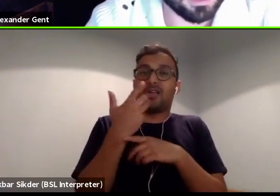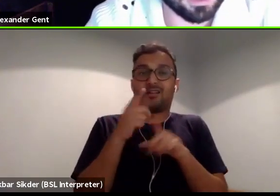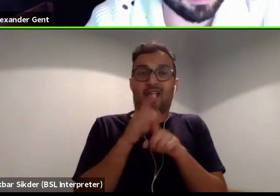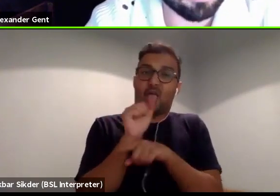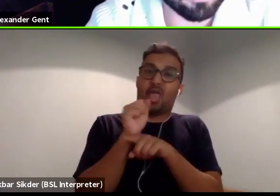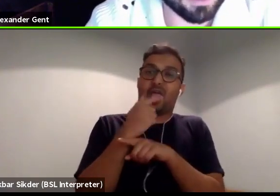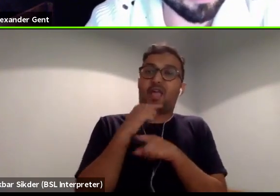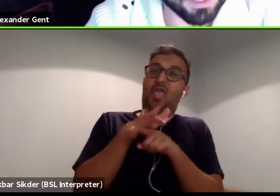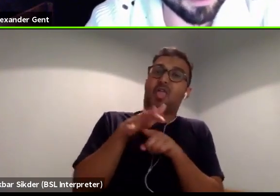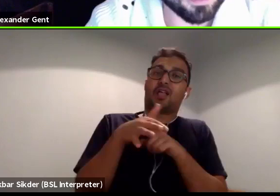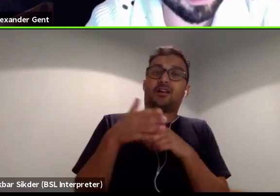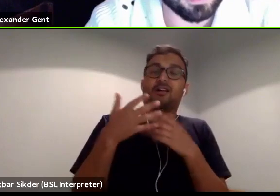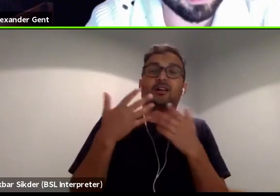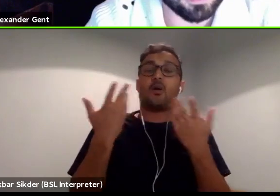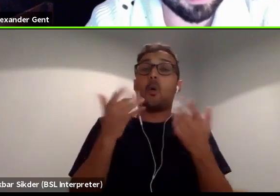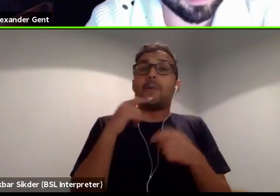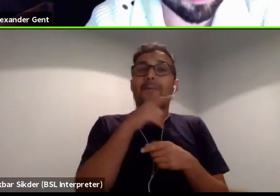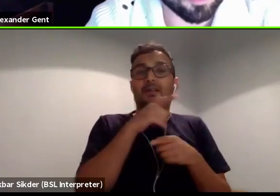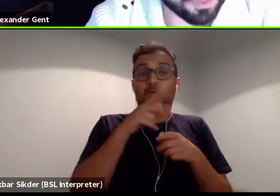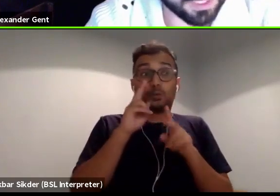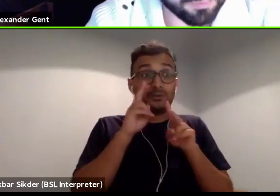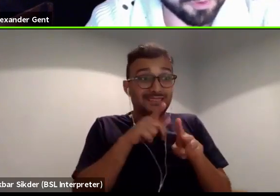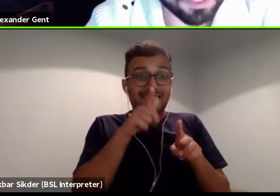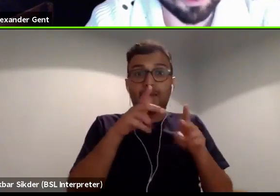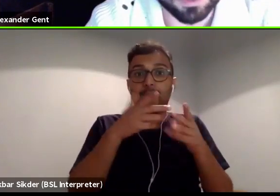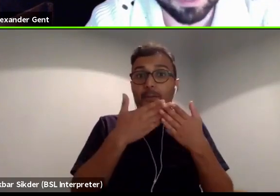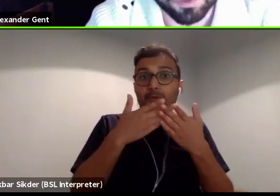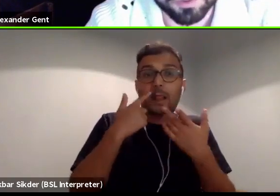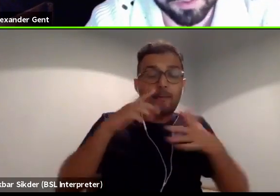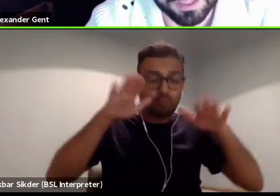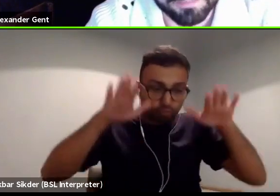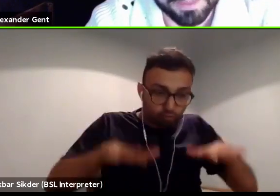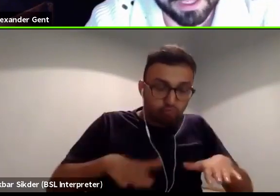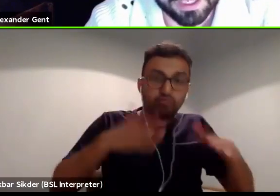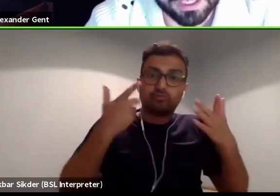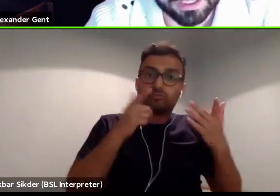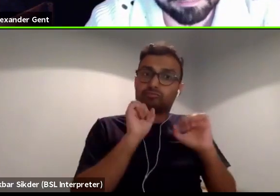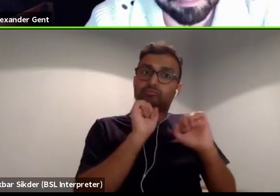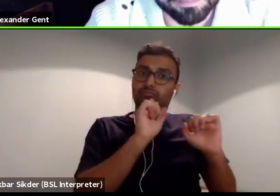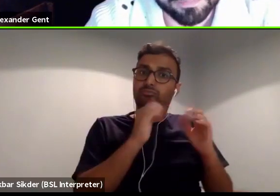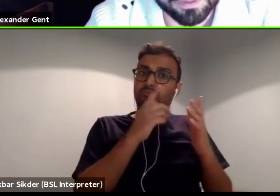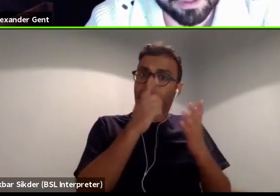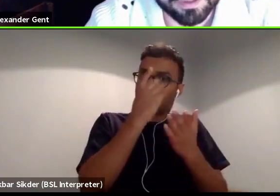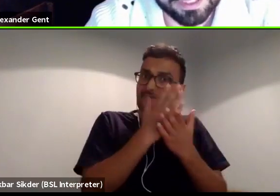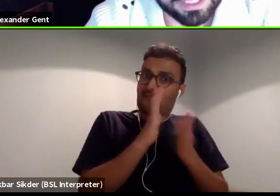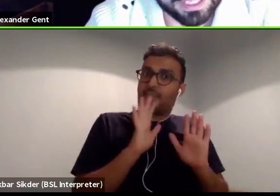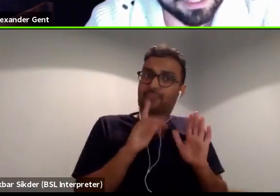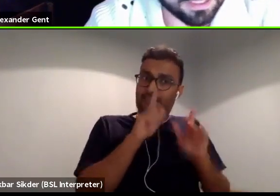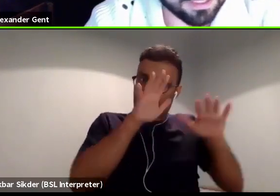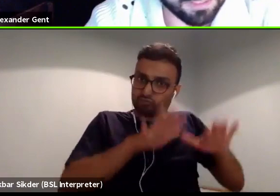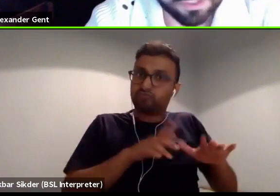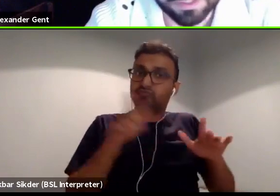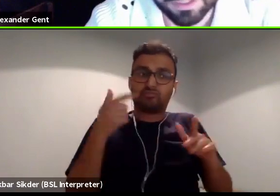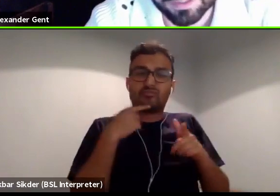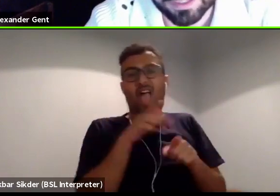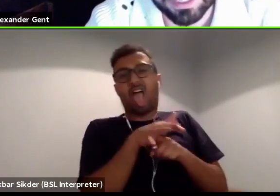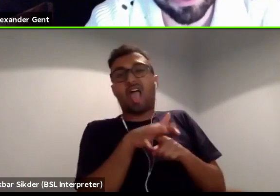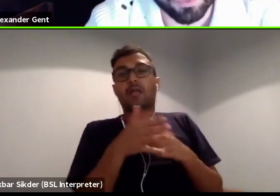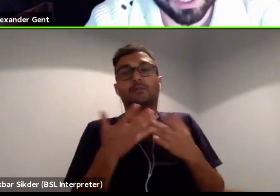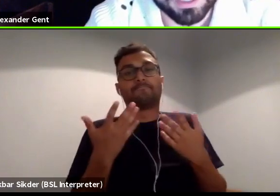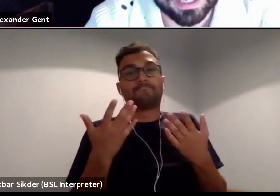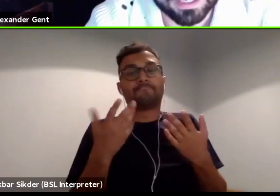practicing their faith, and again we've got several examples of that. These cases, as I mentioned,